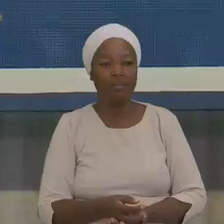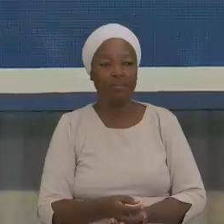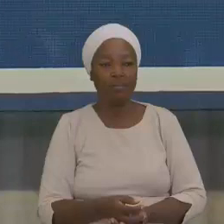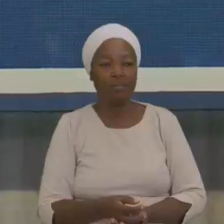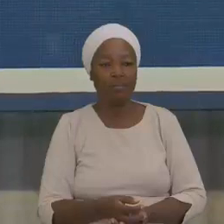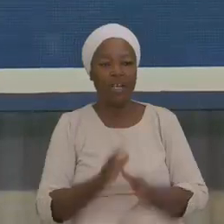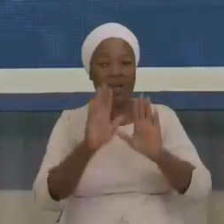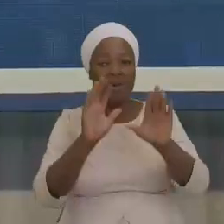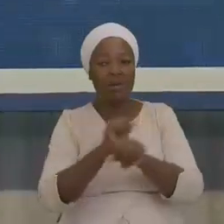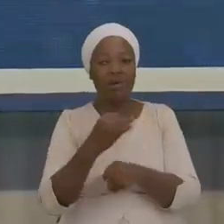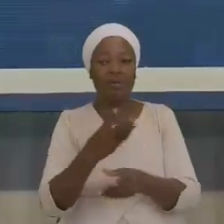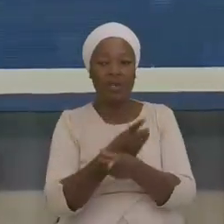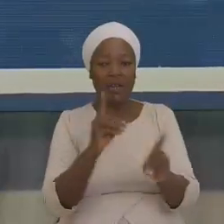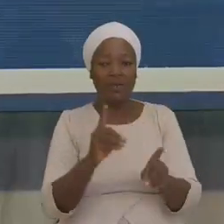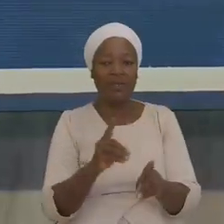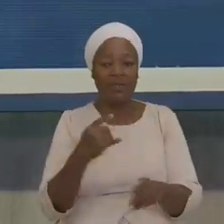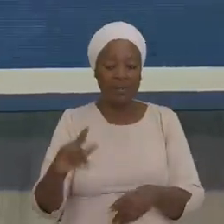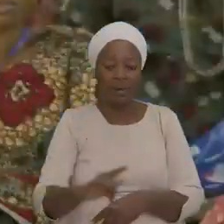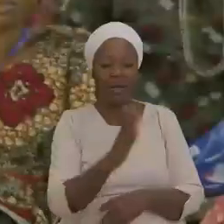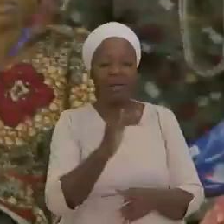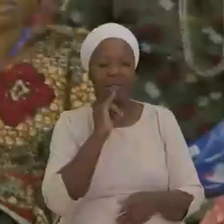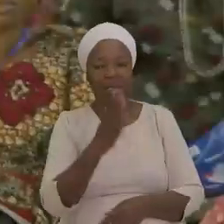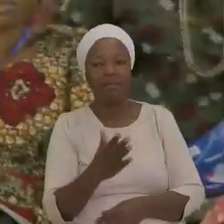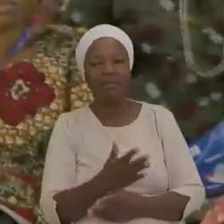Miracle of deliverance, the pilot is there.